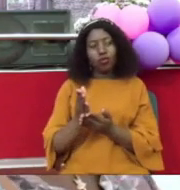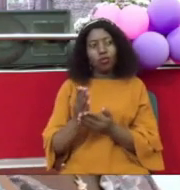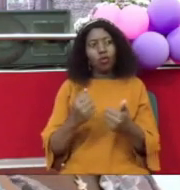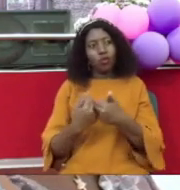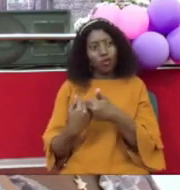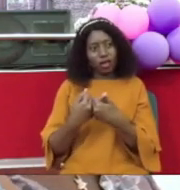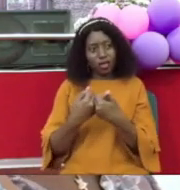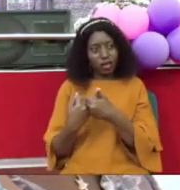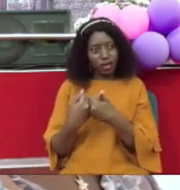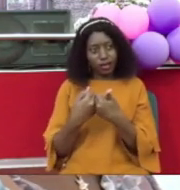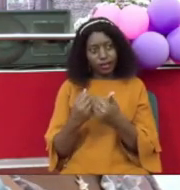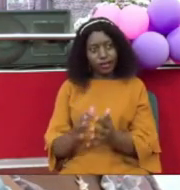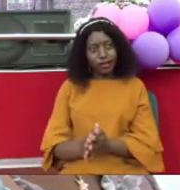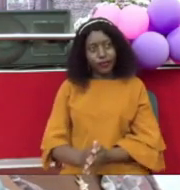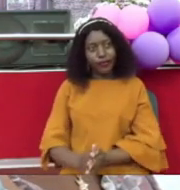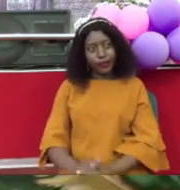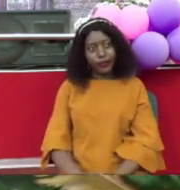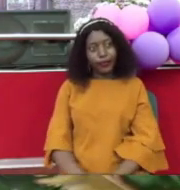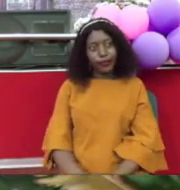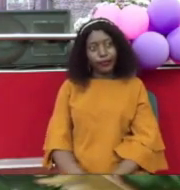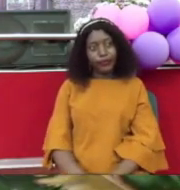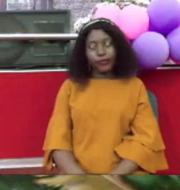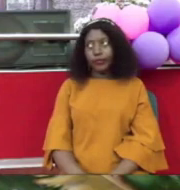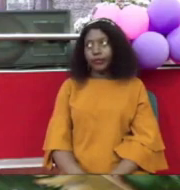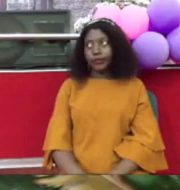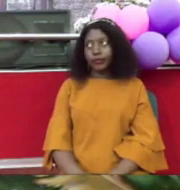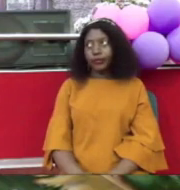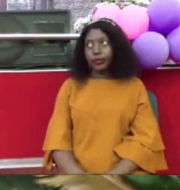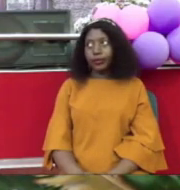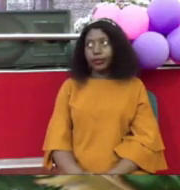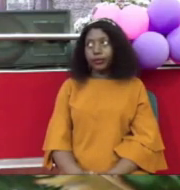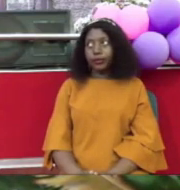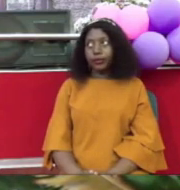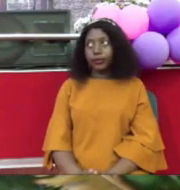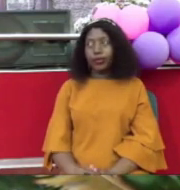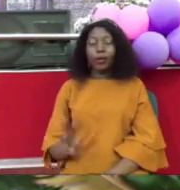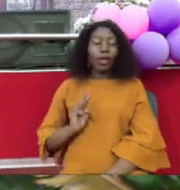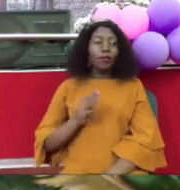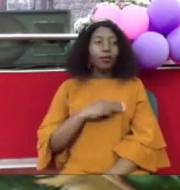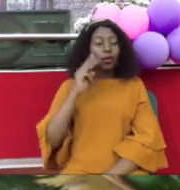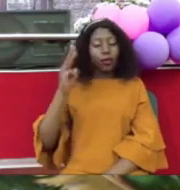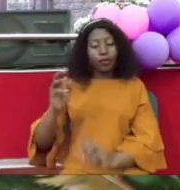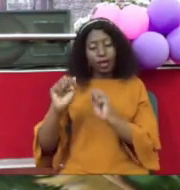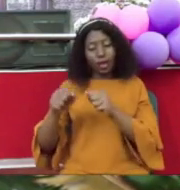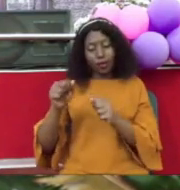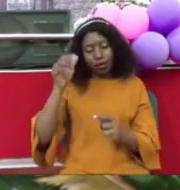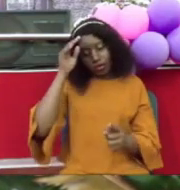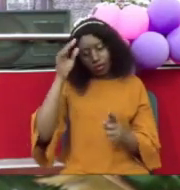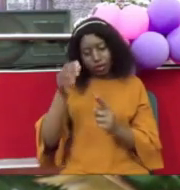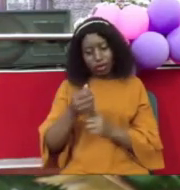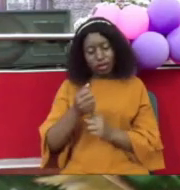Kuweza kusonga zaidi ya machida zile ama changamoto zile. To be able to fulfill our destiny. Utaweza